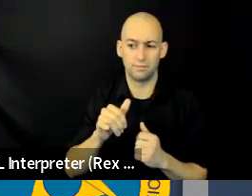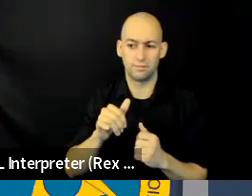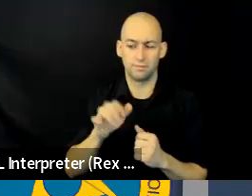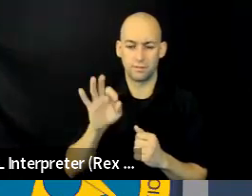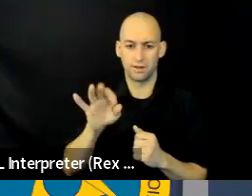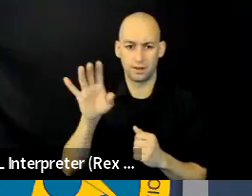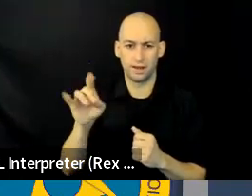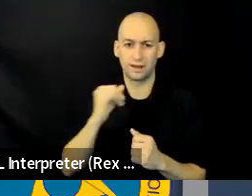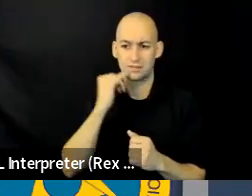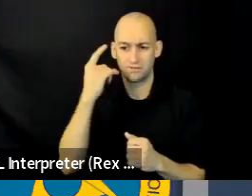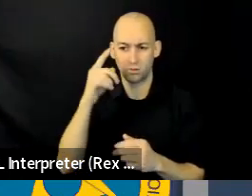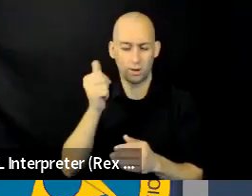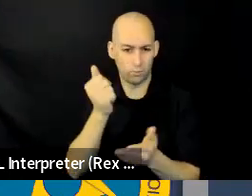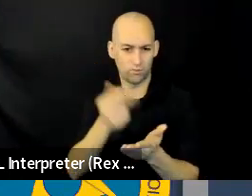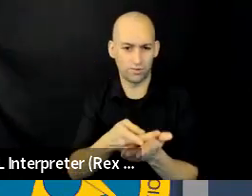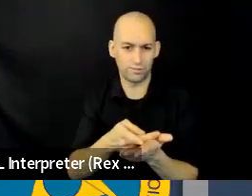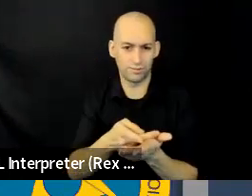98 is for approval.